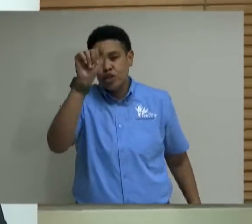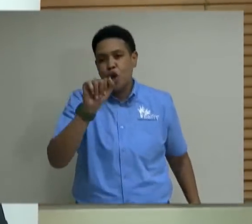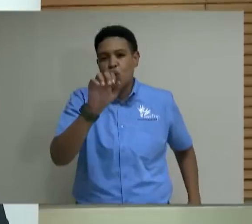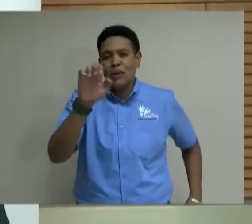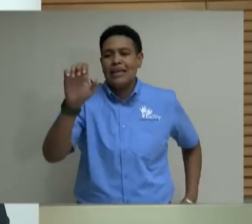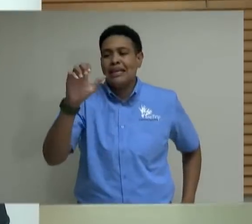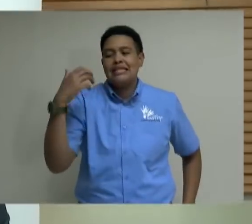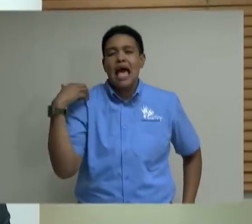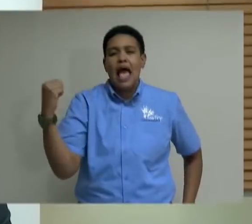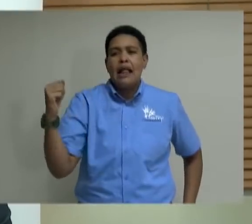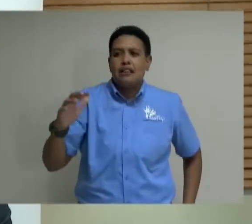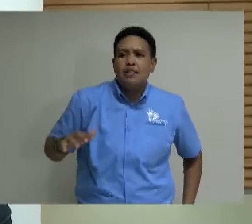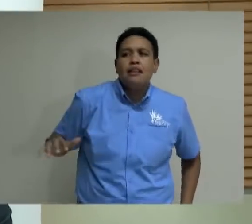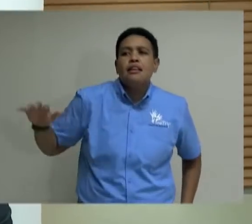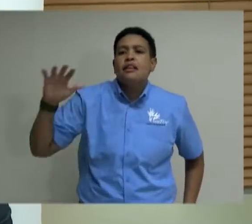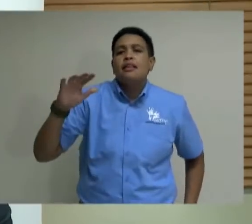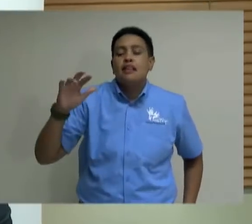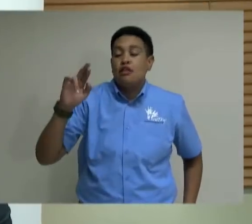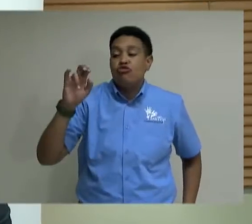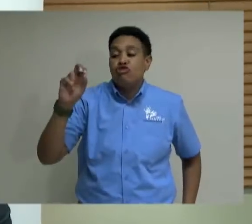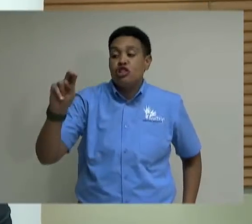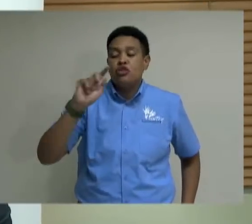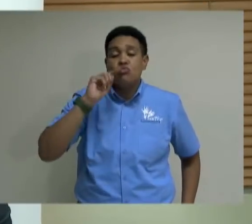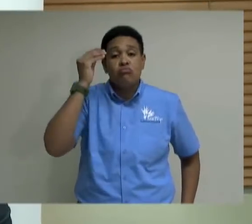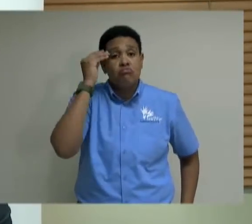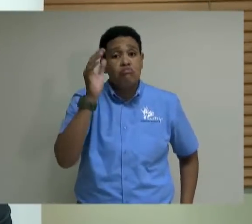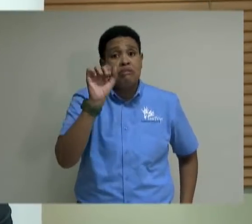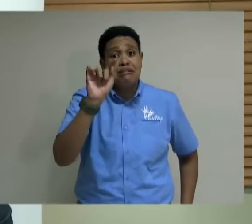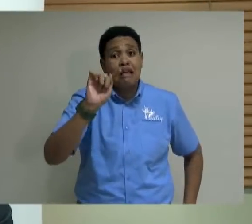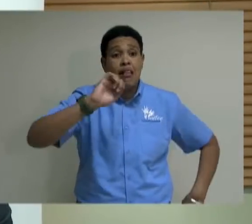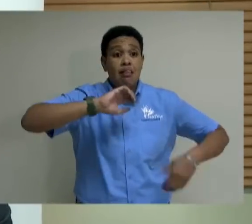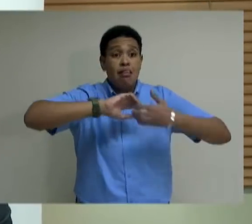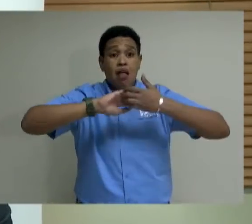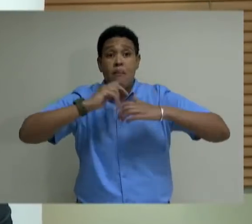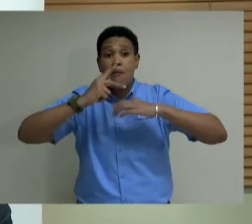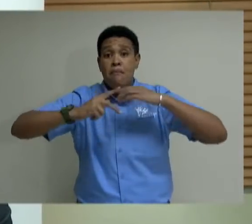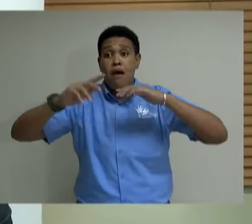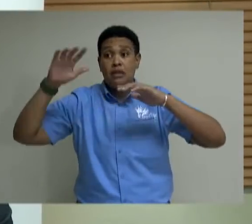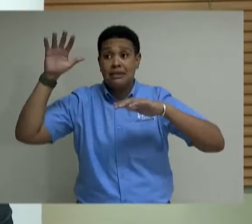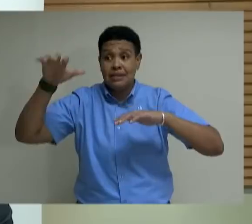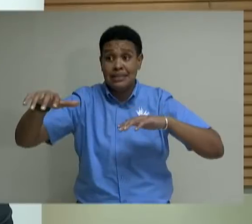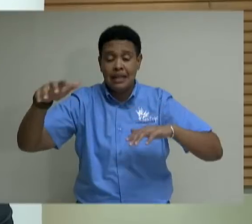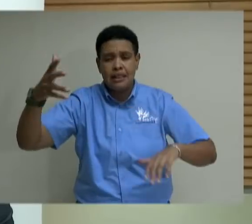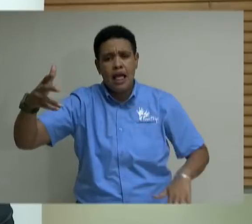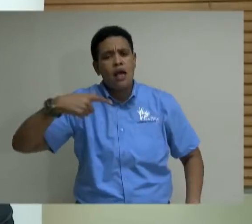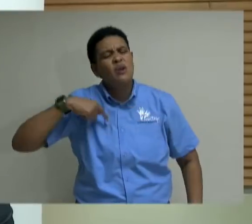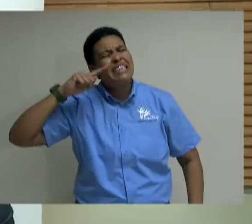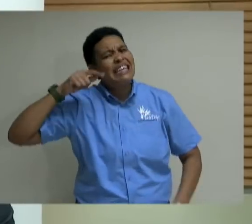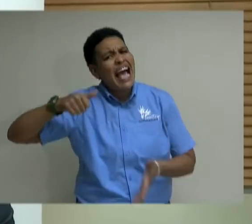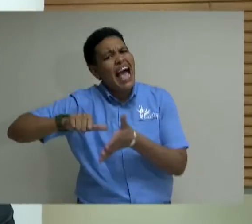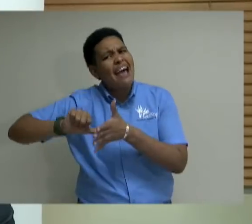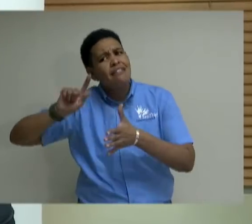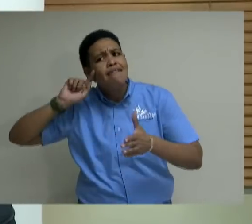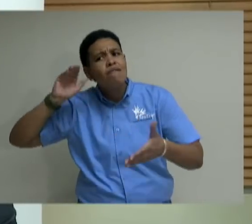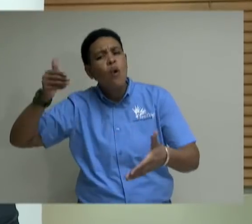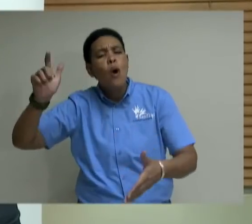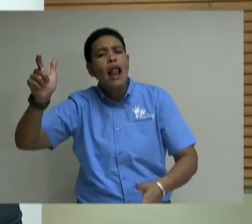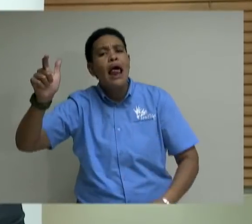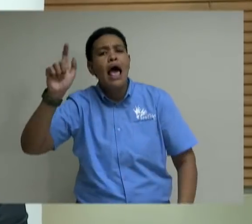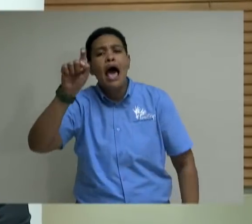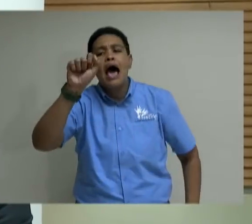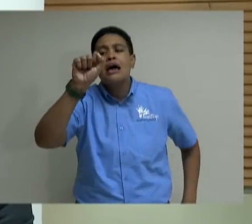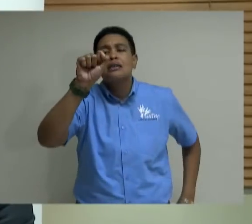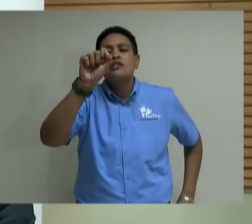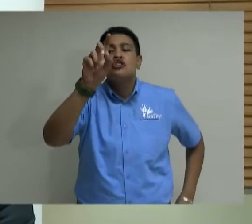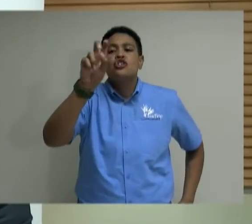Southeast Health Region, where St. Thomas the Parish falls, where we'll place some emphasis later on, and ask Dr. Sandra Chambers,